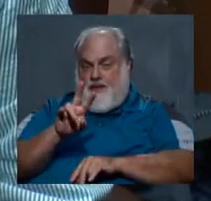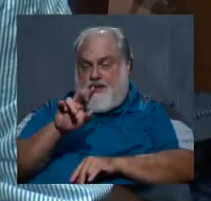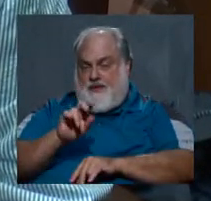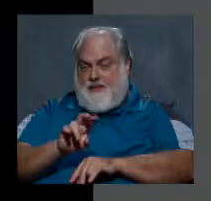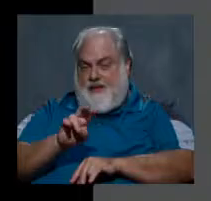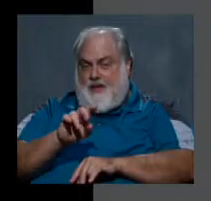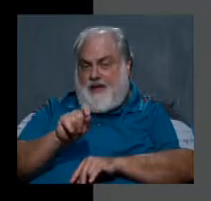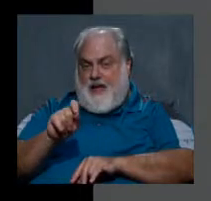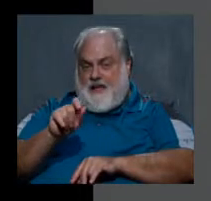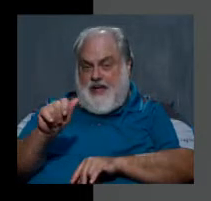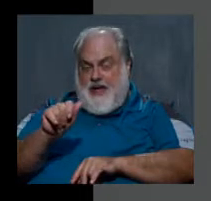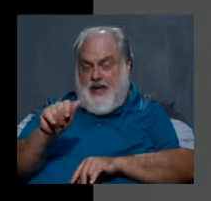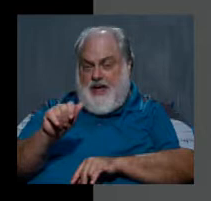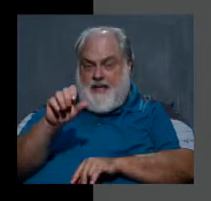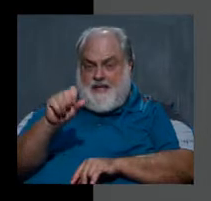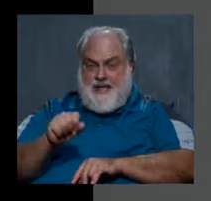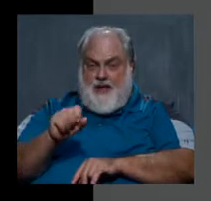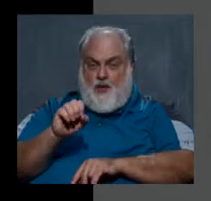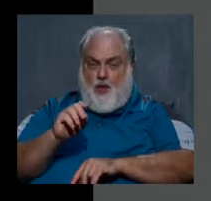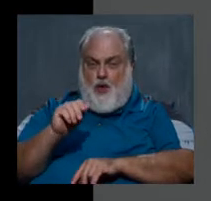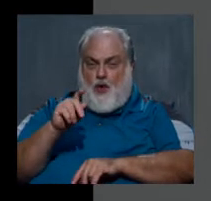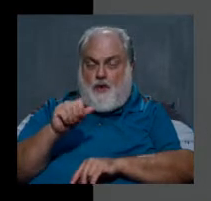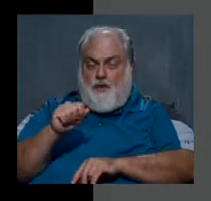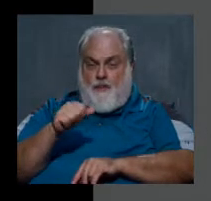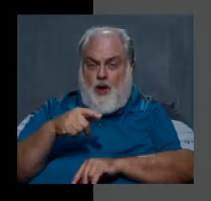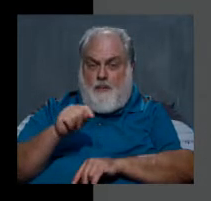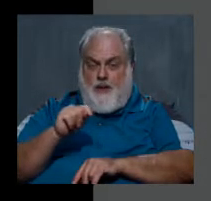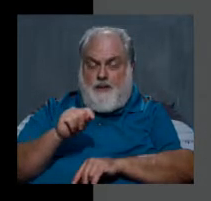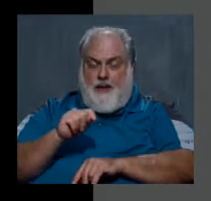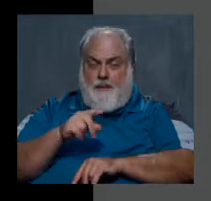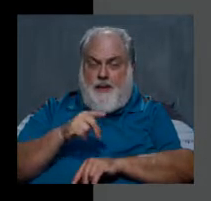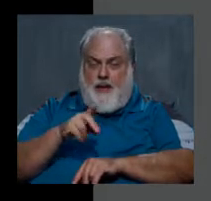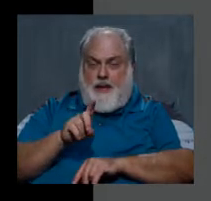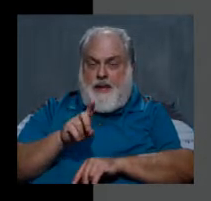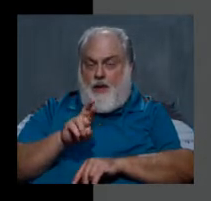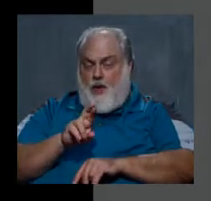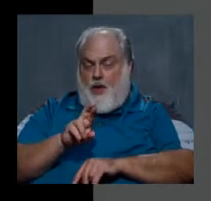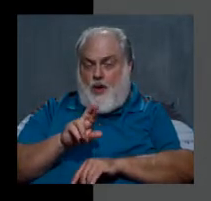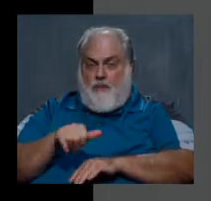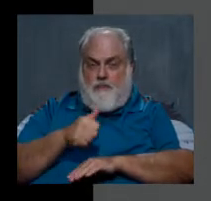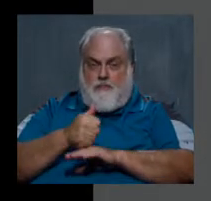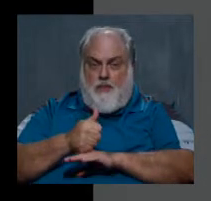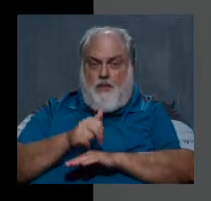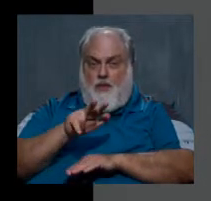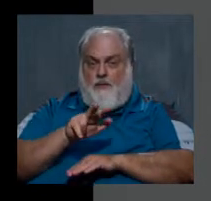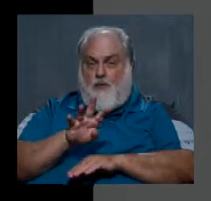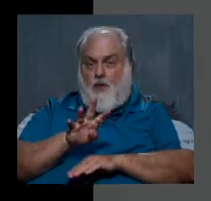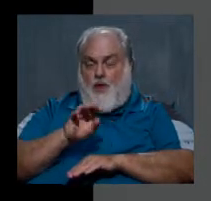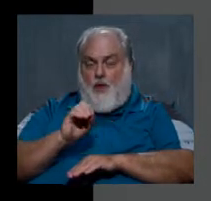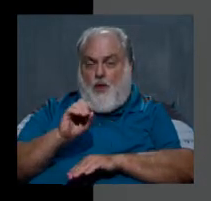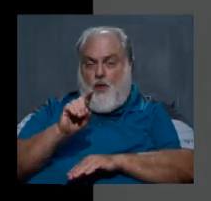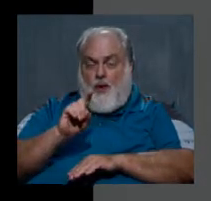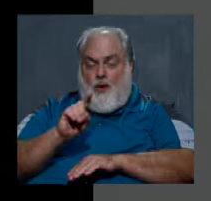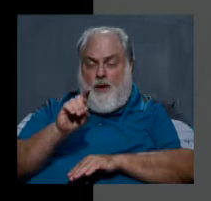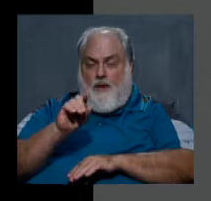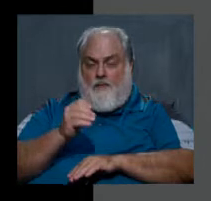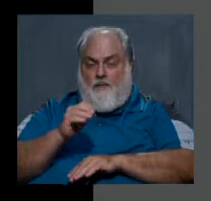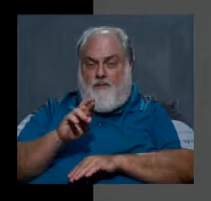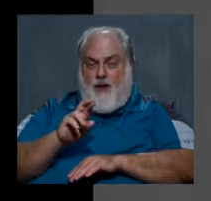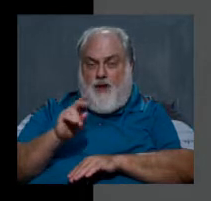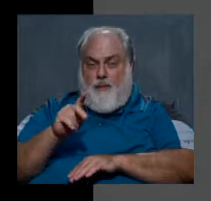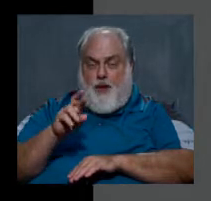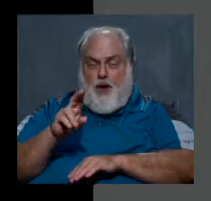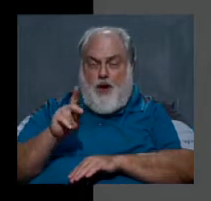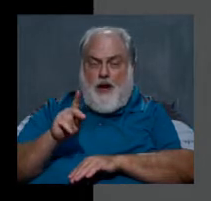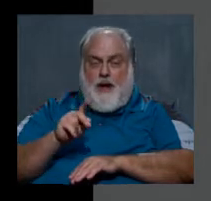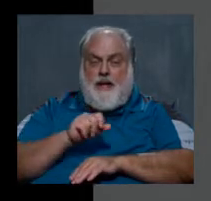Z-4377-A, South Oaks Apartments Revised Long Form PDR, located at 3401 Fair Park Boulevard. Staff recommends